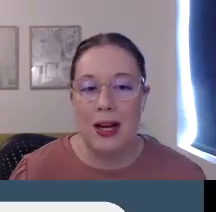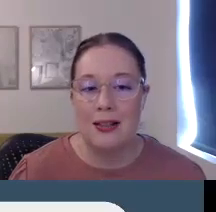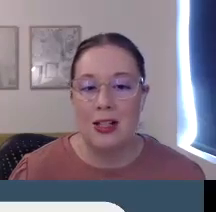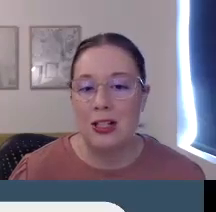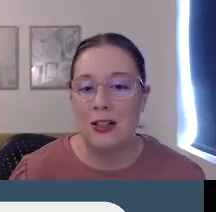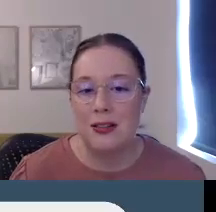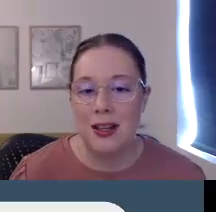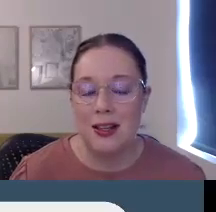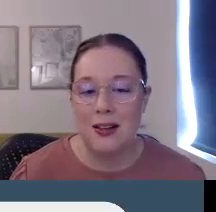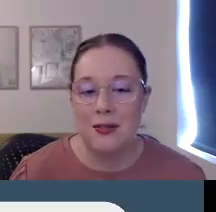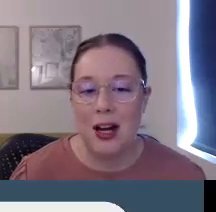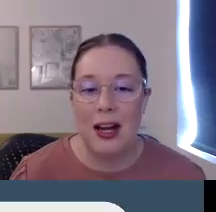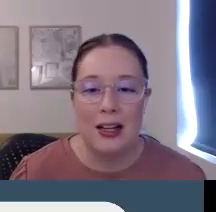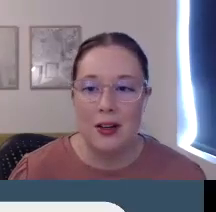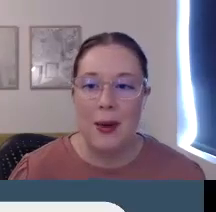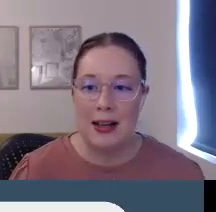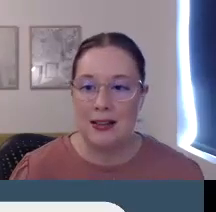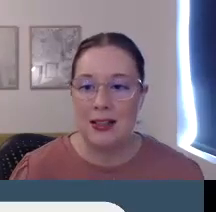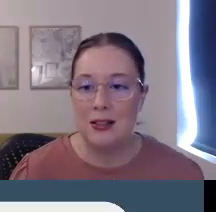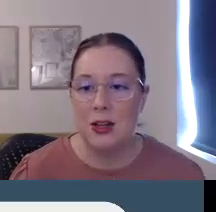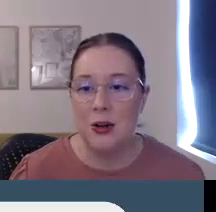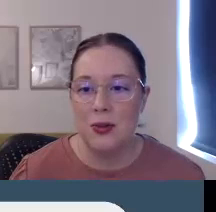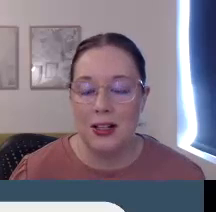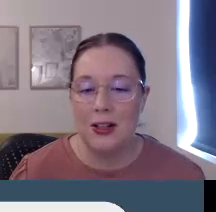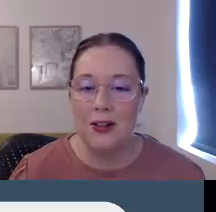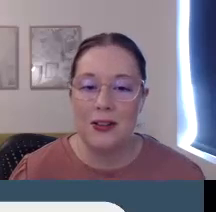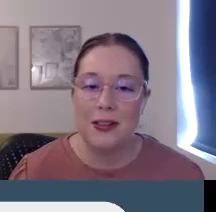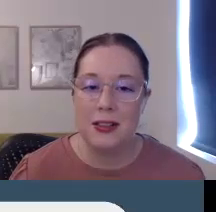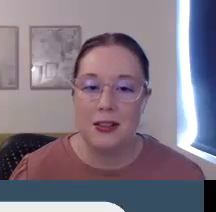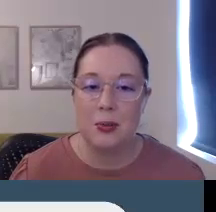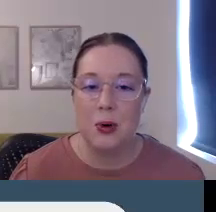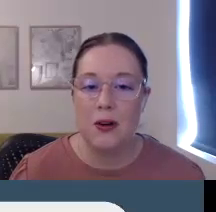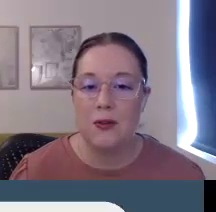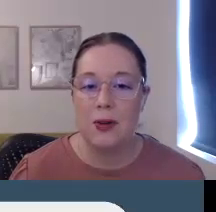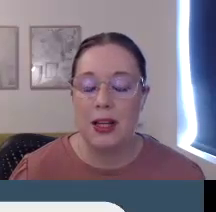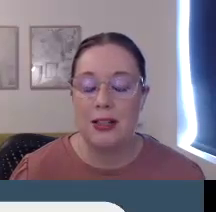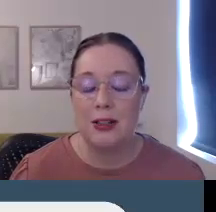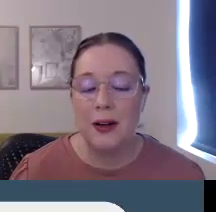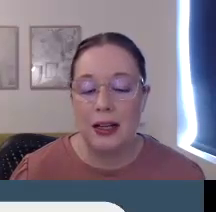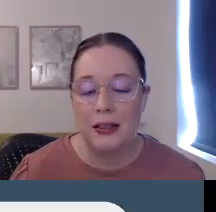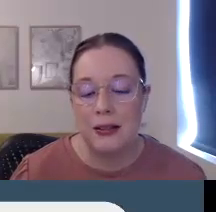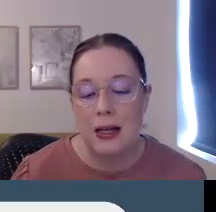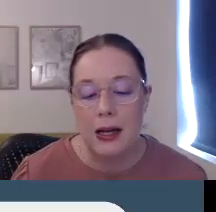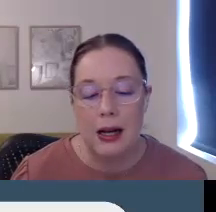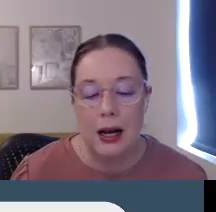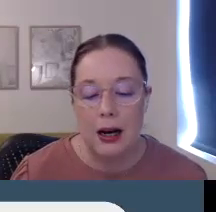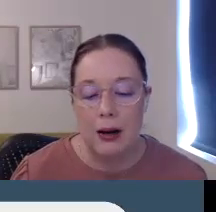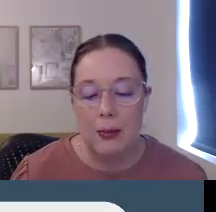dozens of organizations in a variety of capacities, so technical assistance support related to